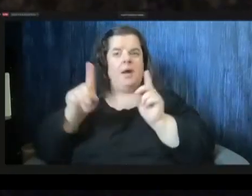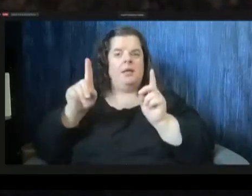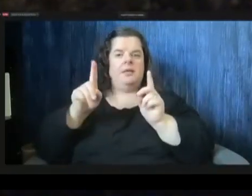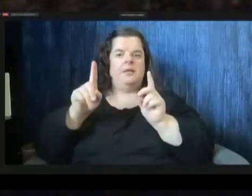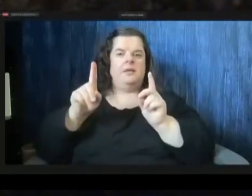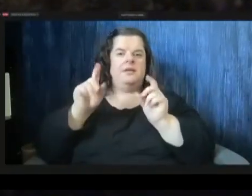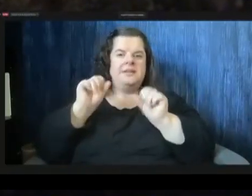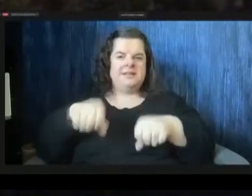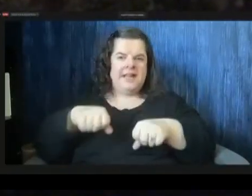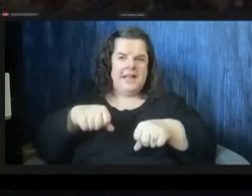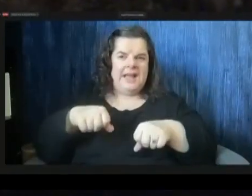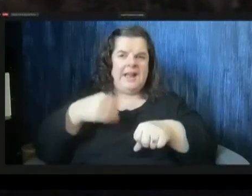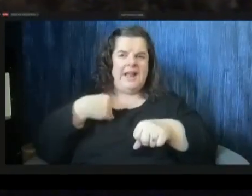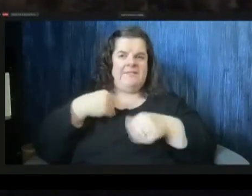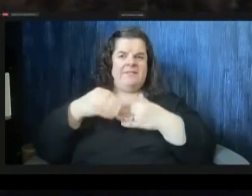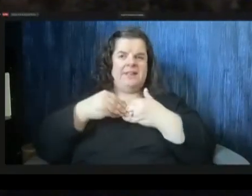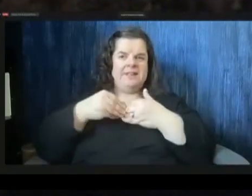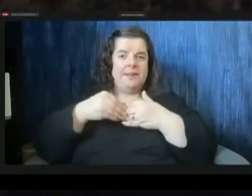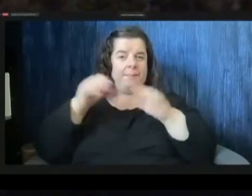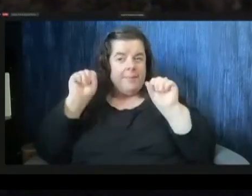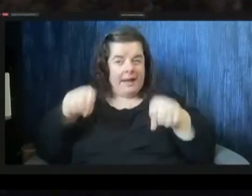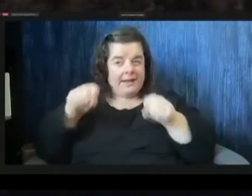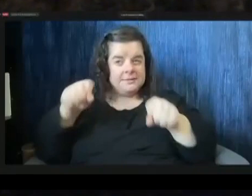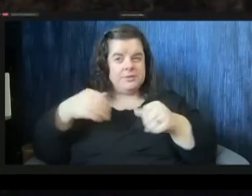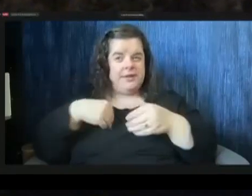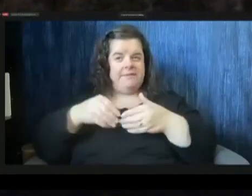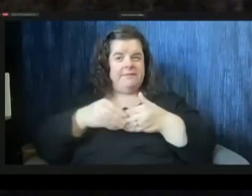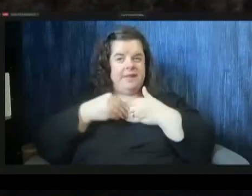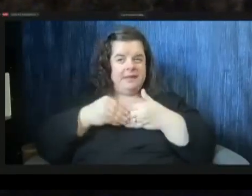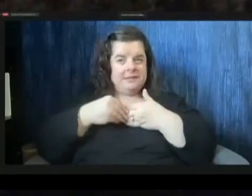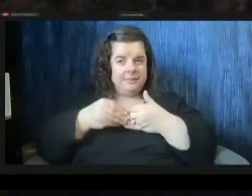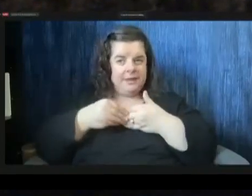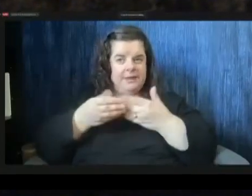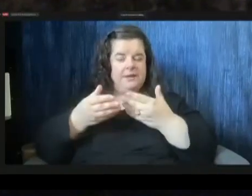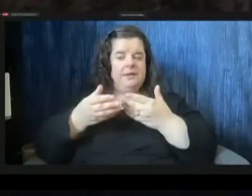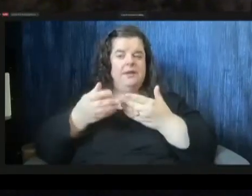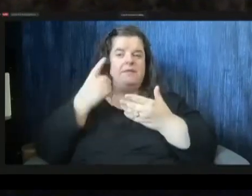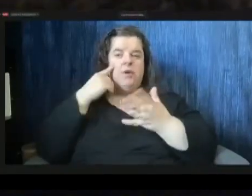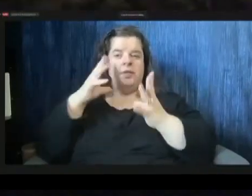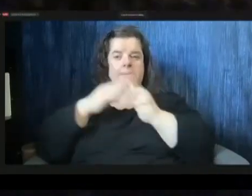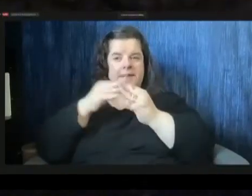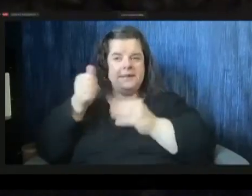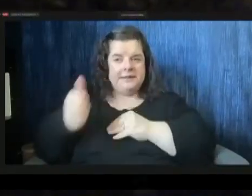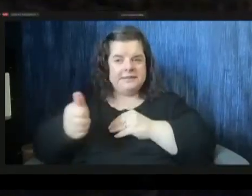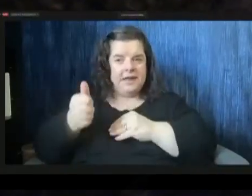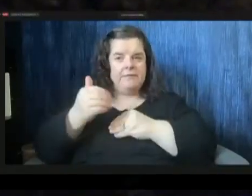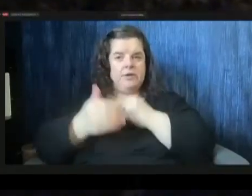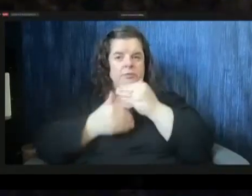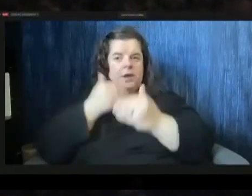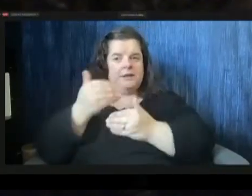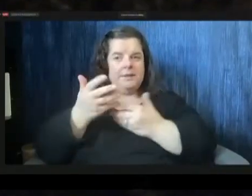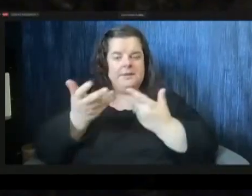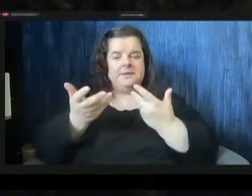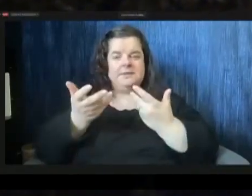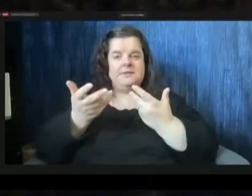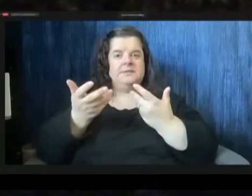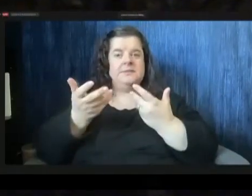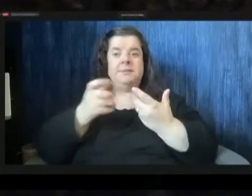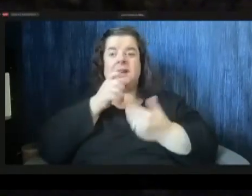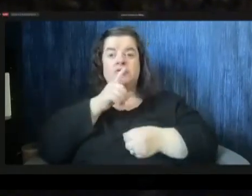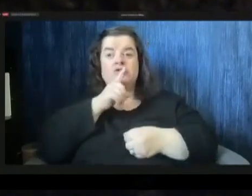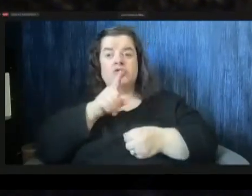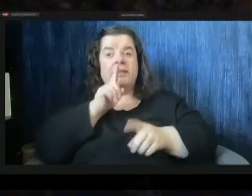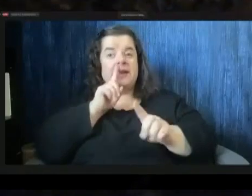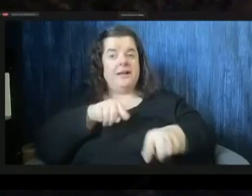there be is there the possibility of flexibility built into either the meeting itself or the process? I'm not sure what the answer is, but I wanted to